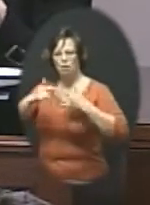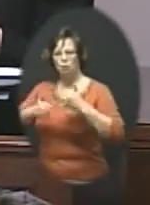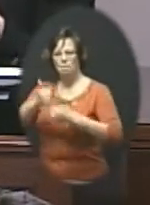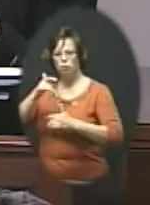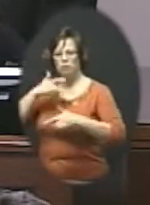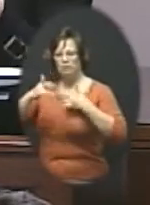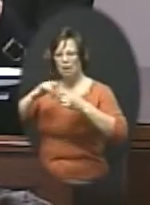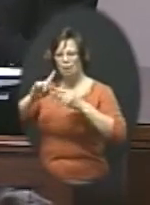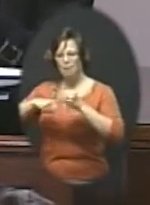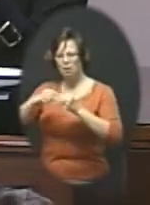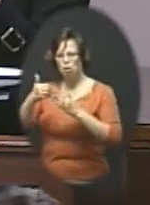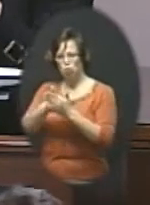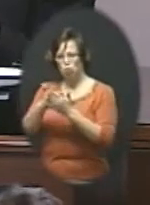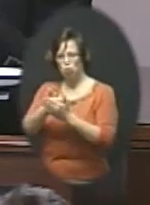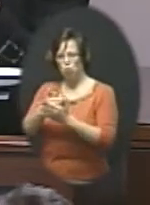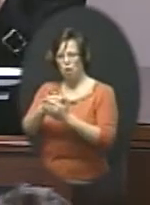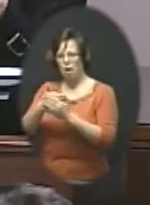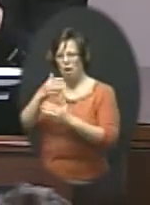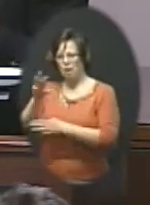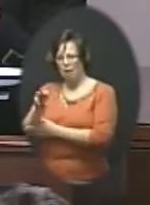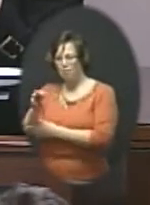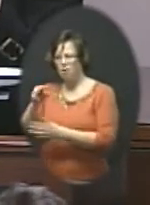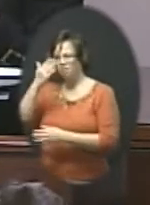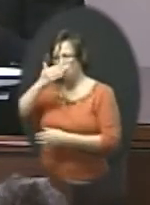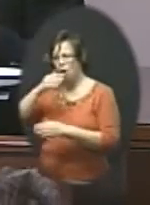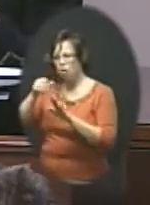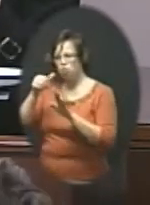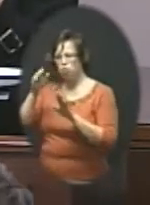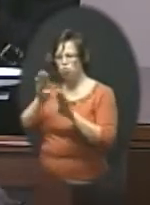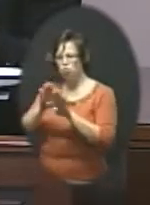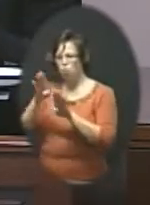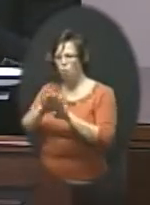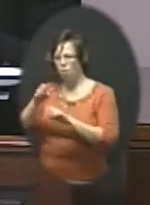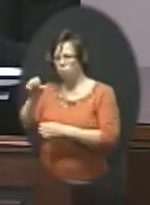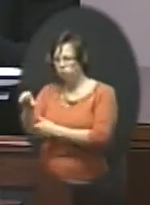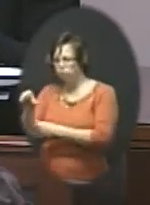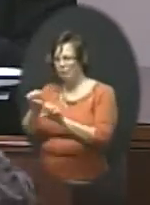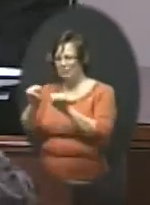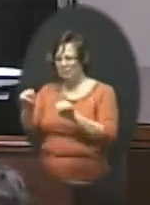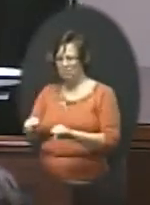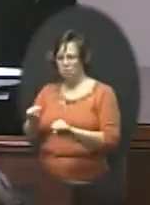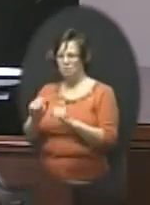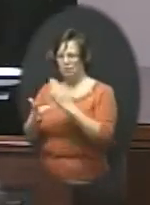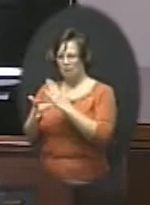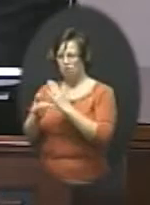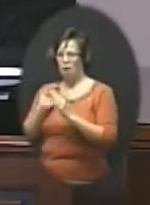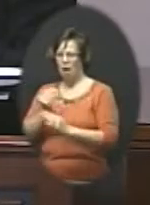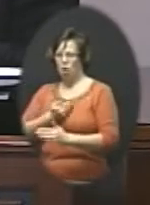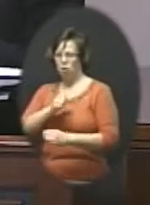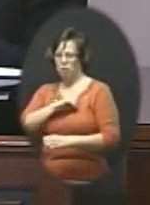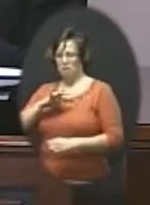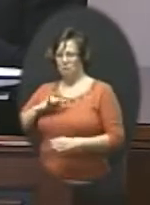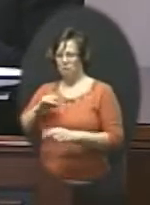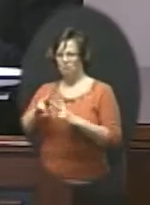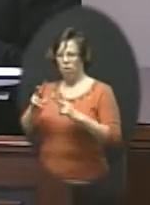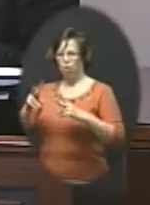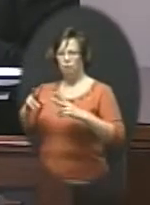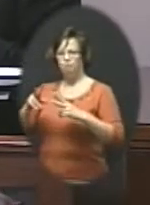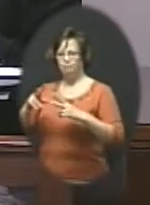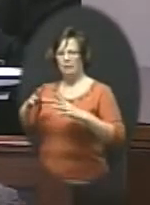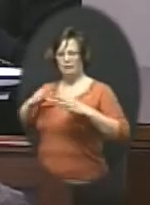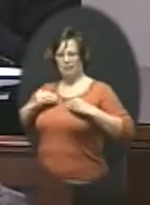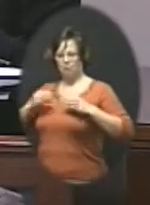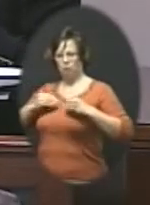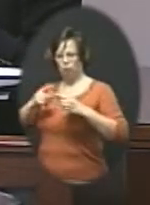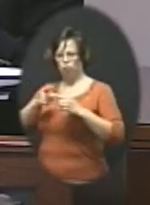excited about the new camera, front door, buzzer systems, the clarity, the new technology. Our staff have been very receptive to the ones we've